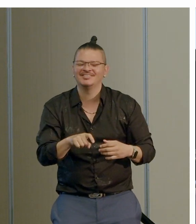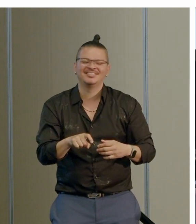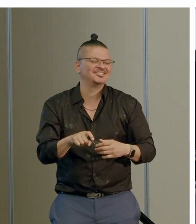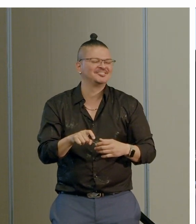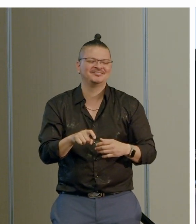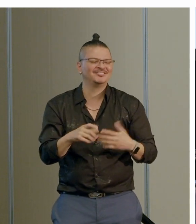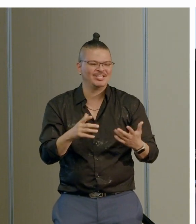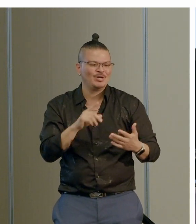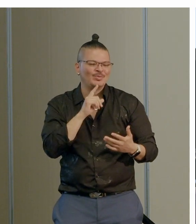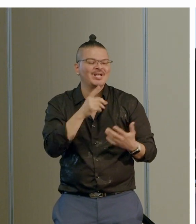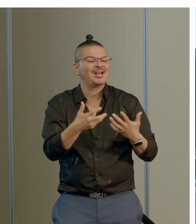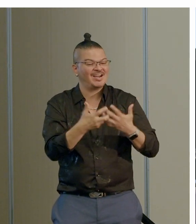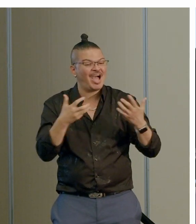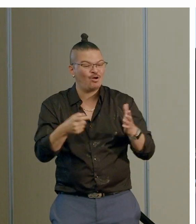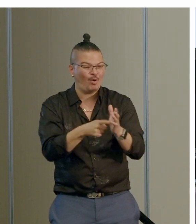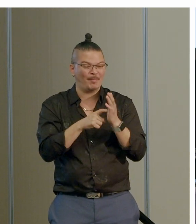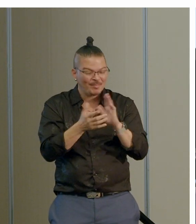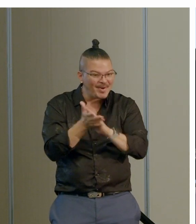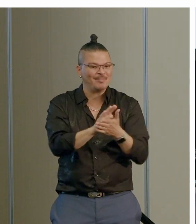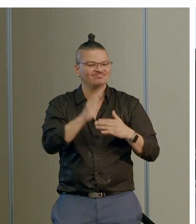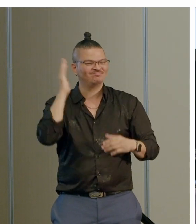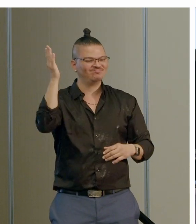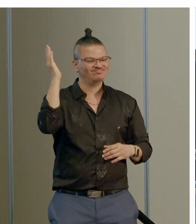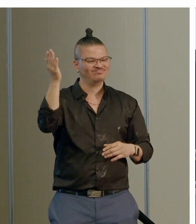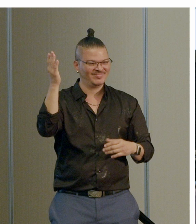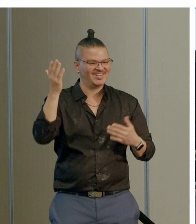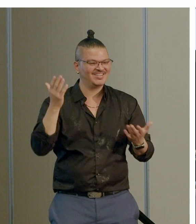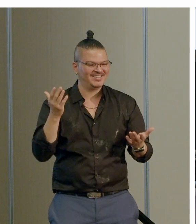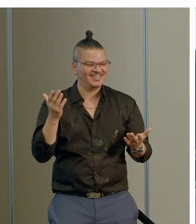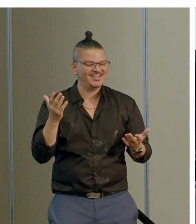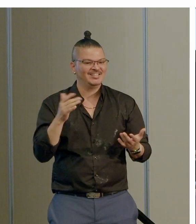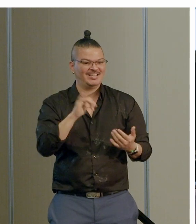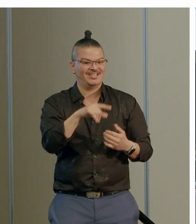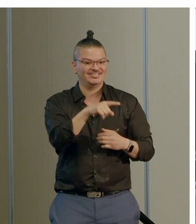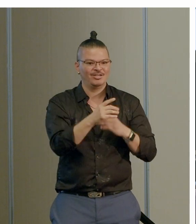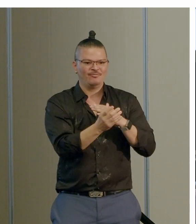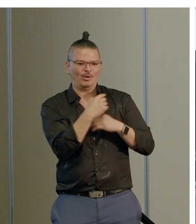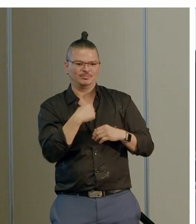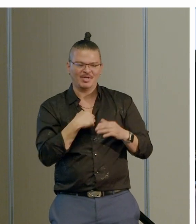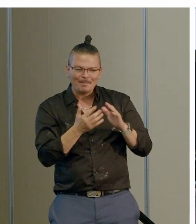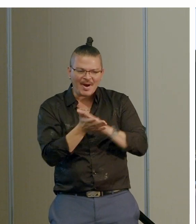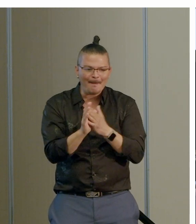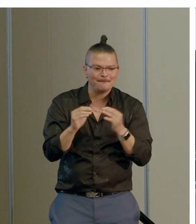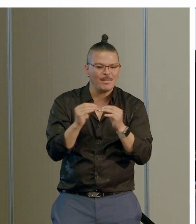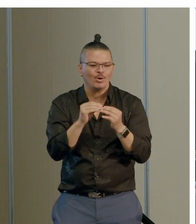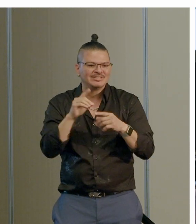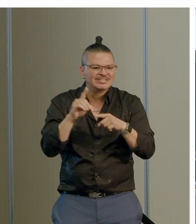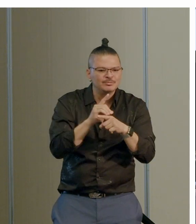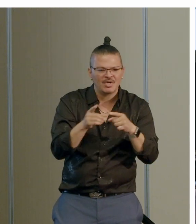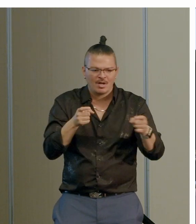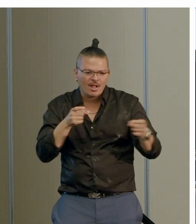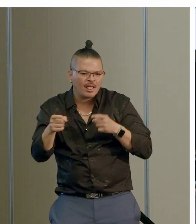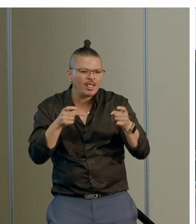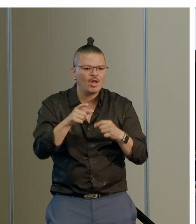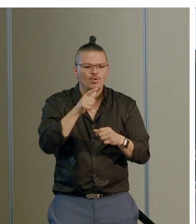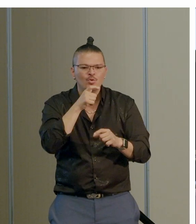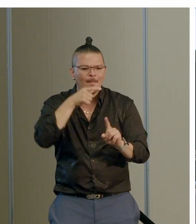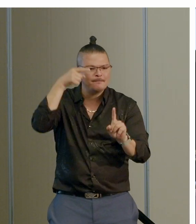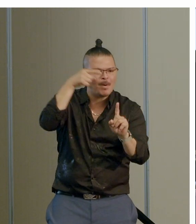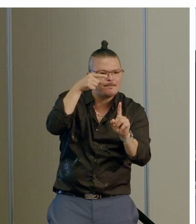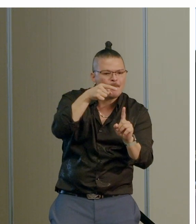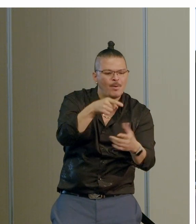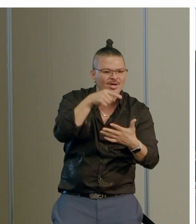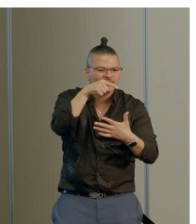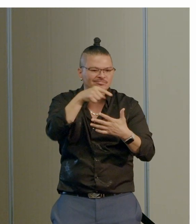that, but it also forces the discipline of you to think about, what are your key points? Who's your audience? What do you want them to